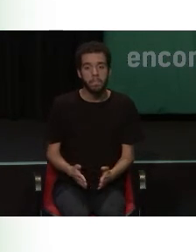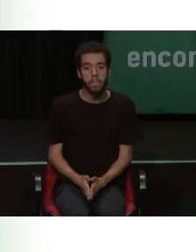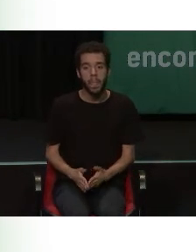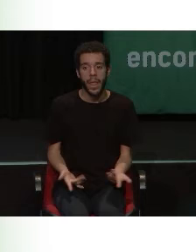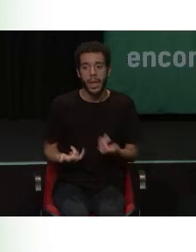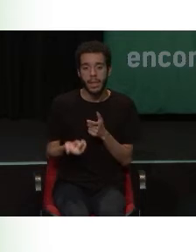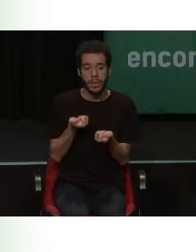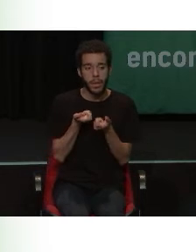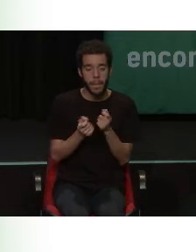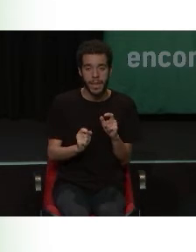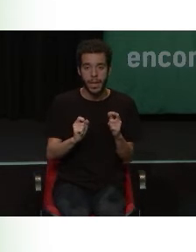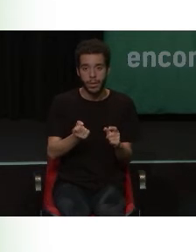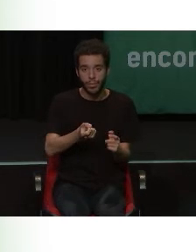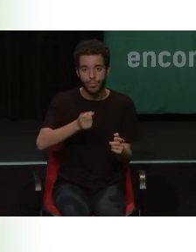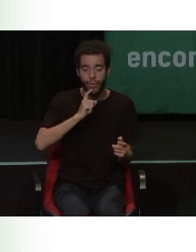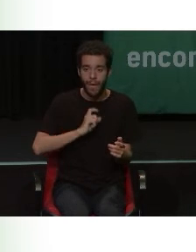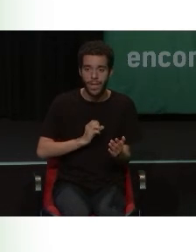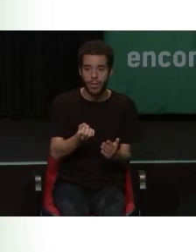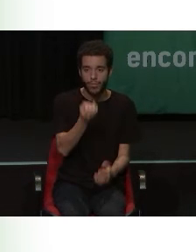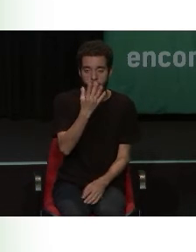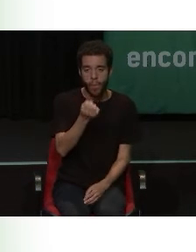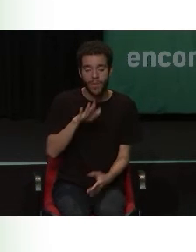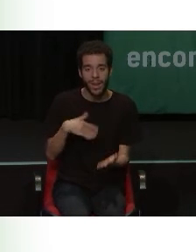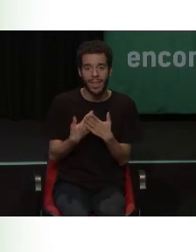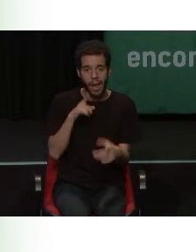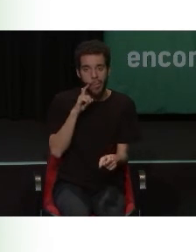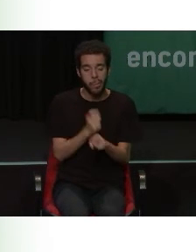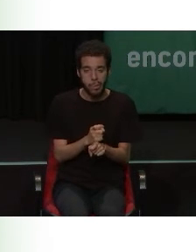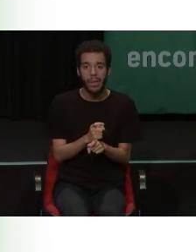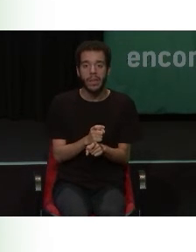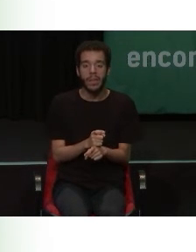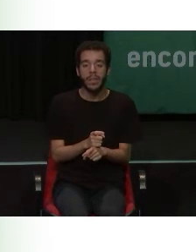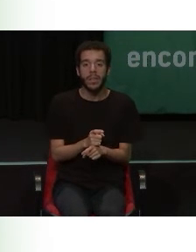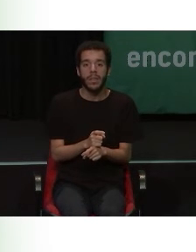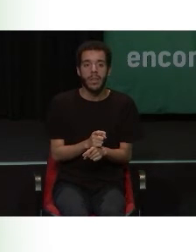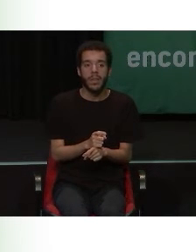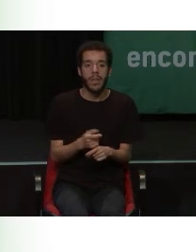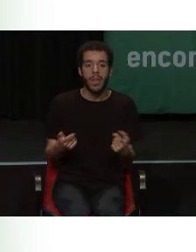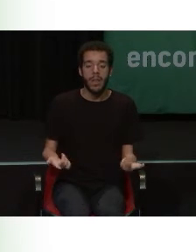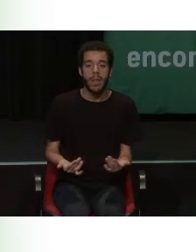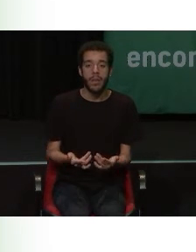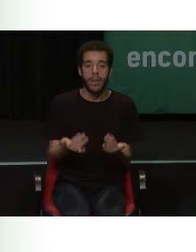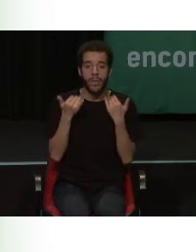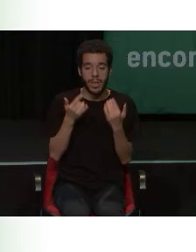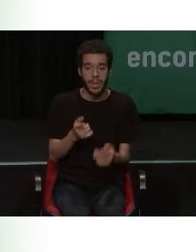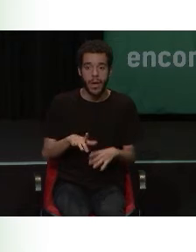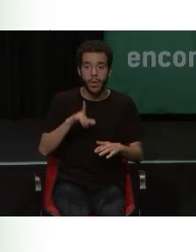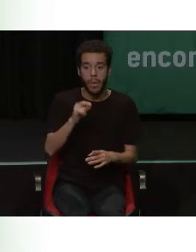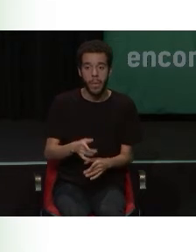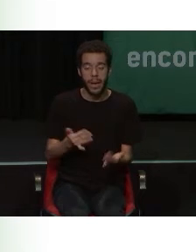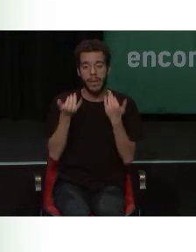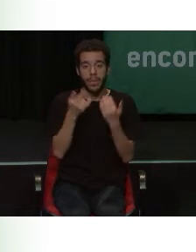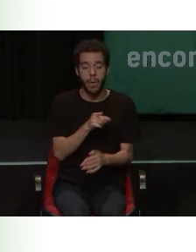the mensagens messages que reforçam that a reinforce segurança dos dados security of e a data privacidade and